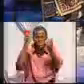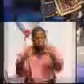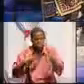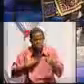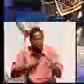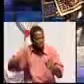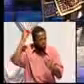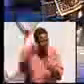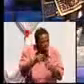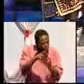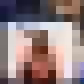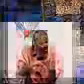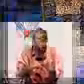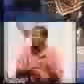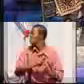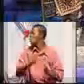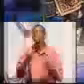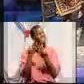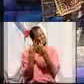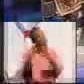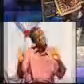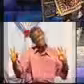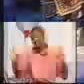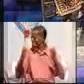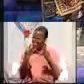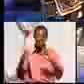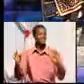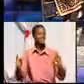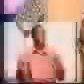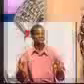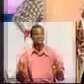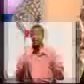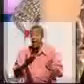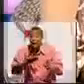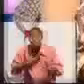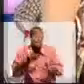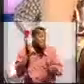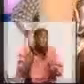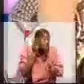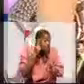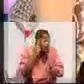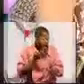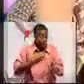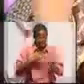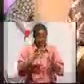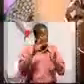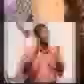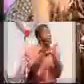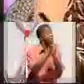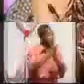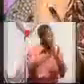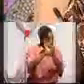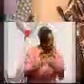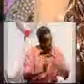They don't need office. To pay. Okay. They don't need to pay. They've got these different DPOs with individual impairments. Uh-huh. They've got the physical impaired people. They've got